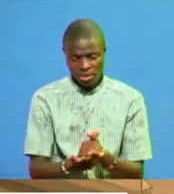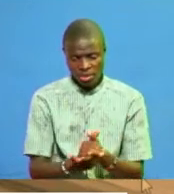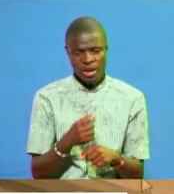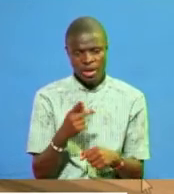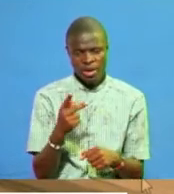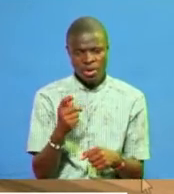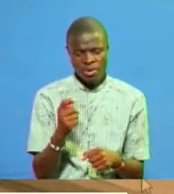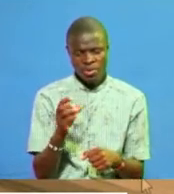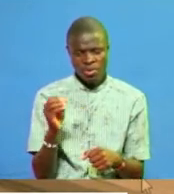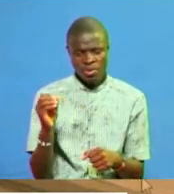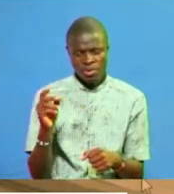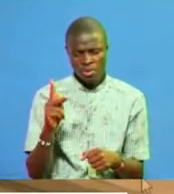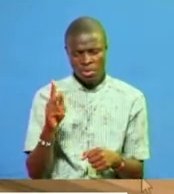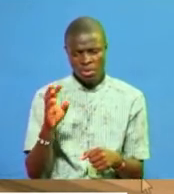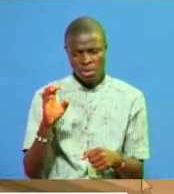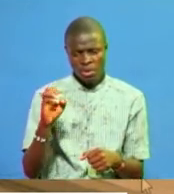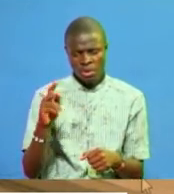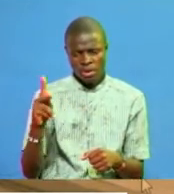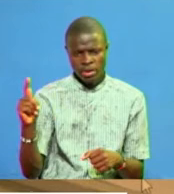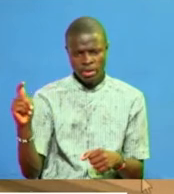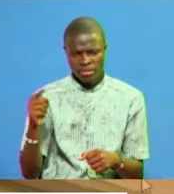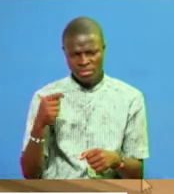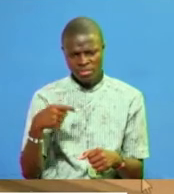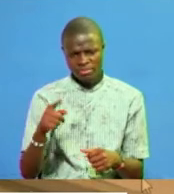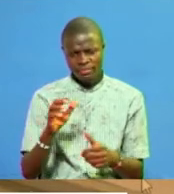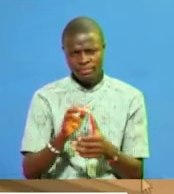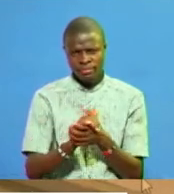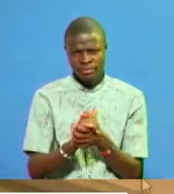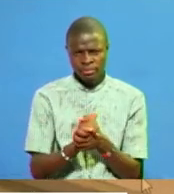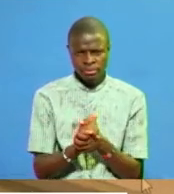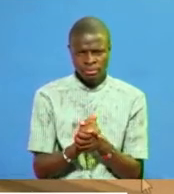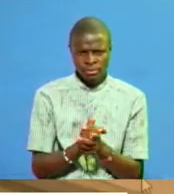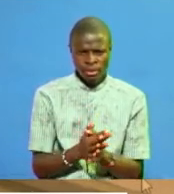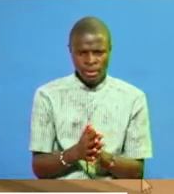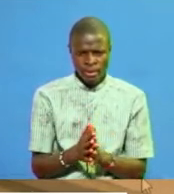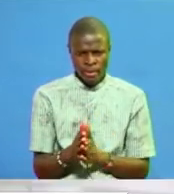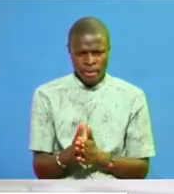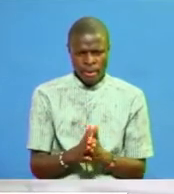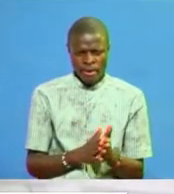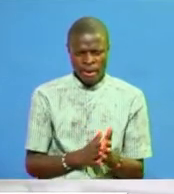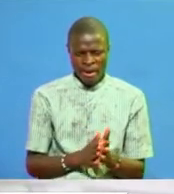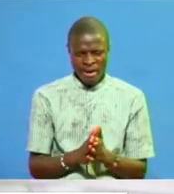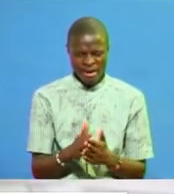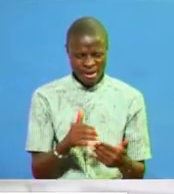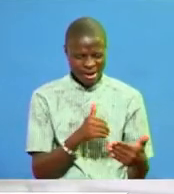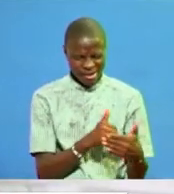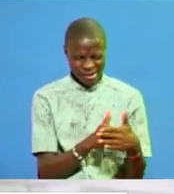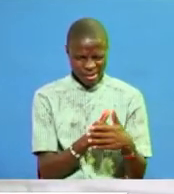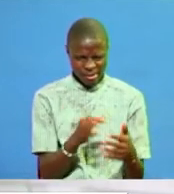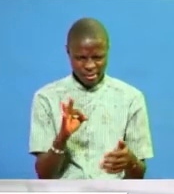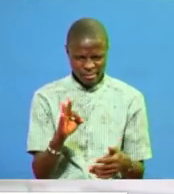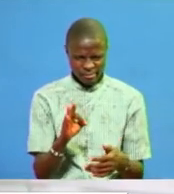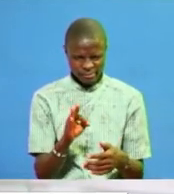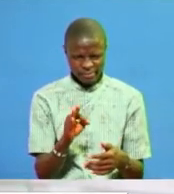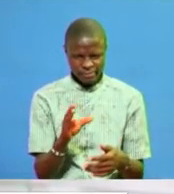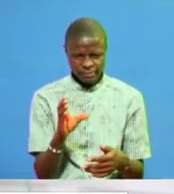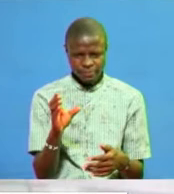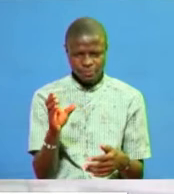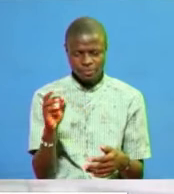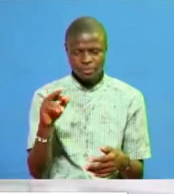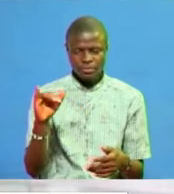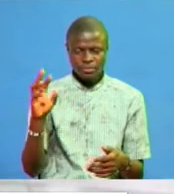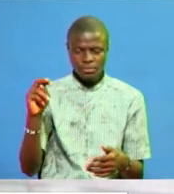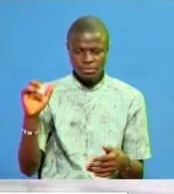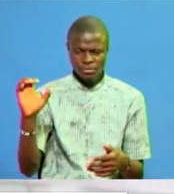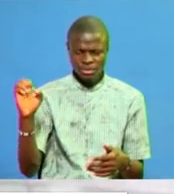currencies, and the same case applies for Bitcoin. Mm-hmm. Now, stability of a currency is one critical aspect when